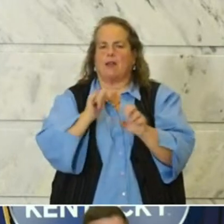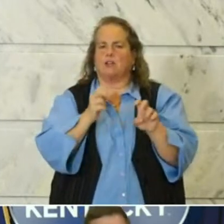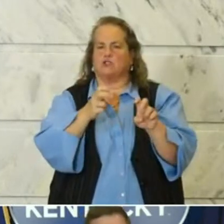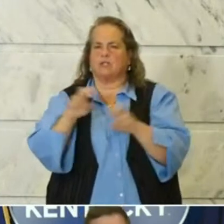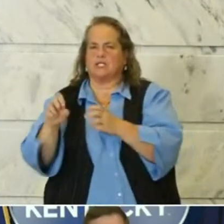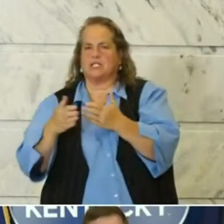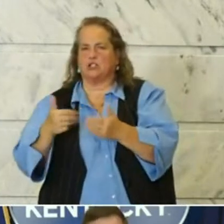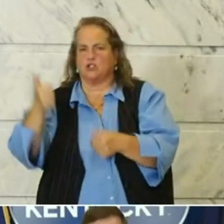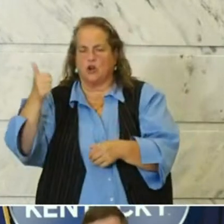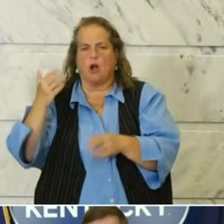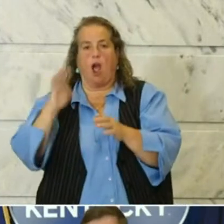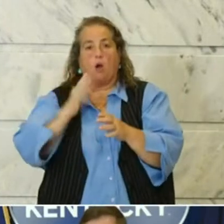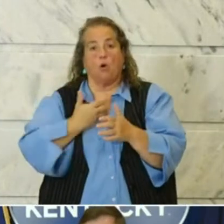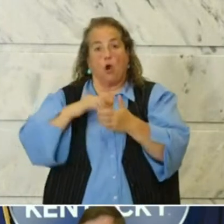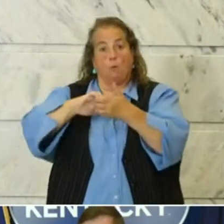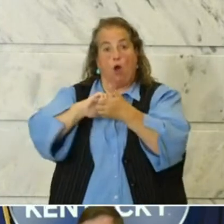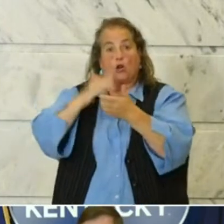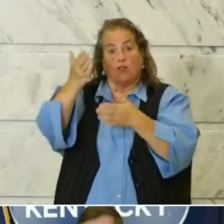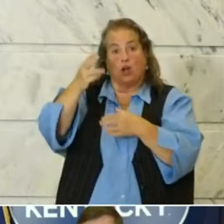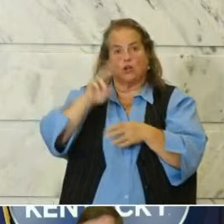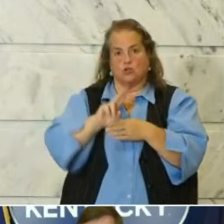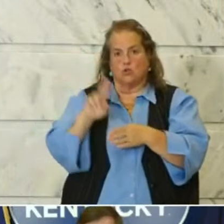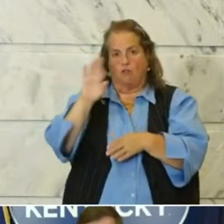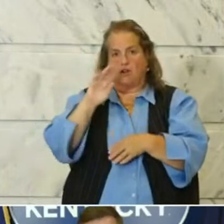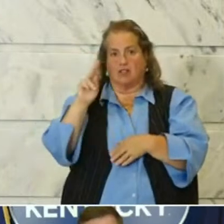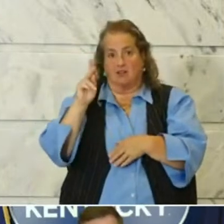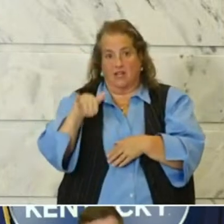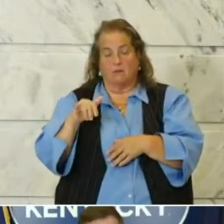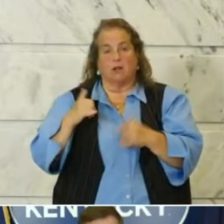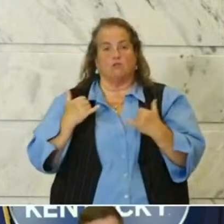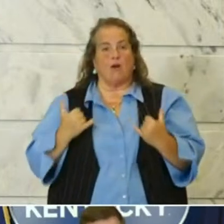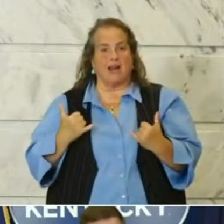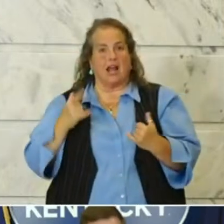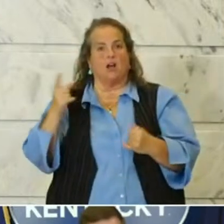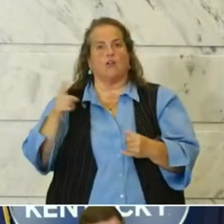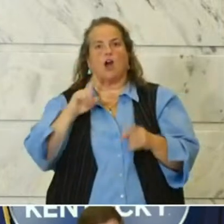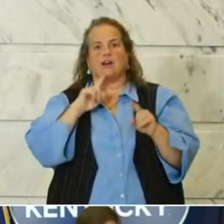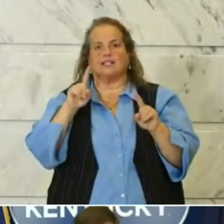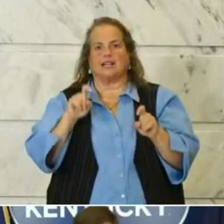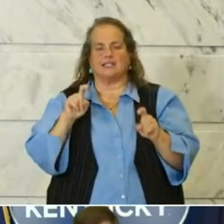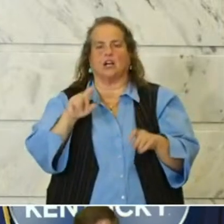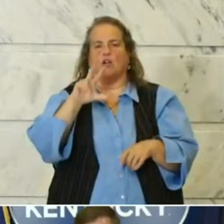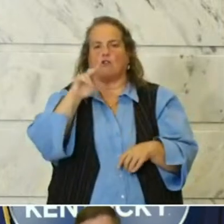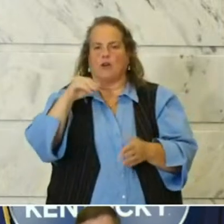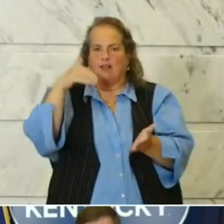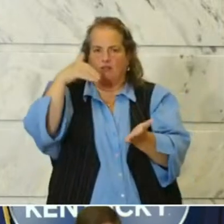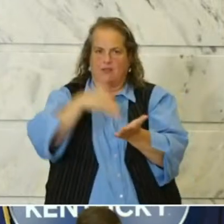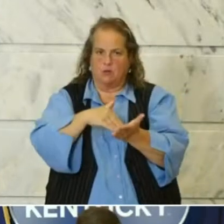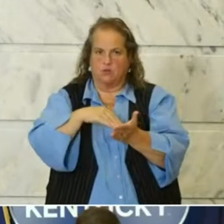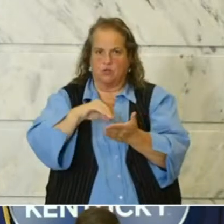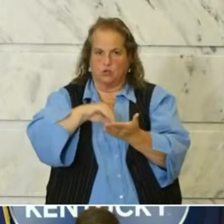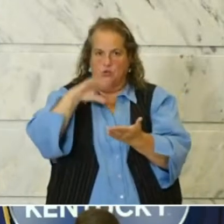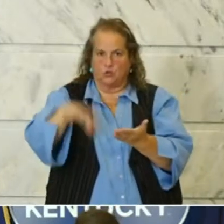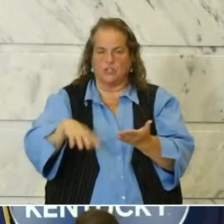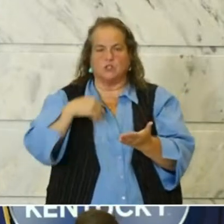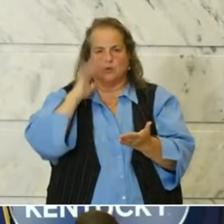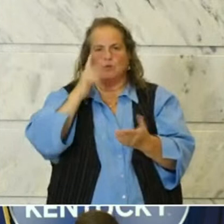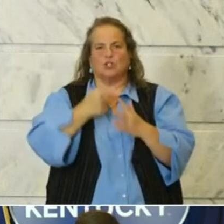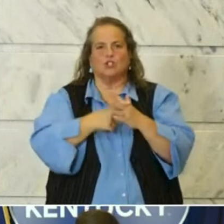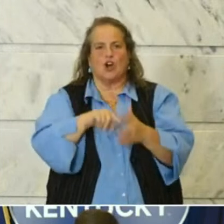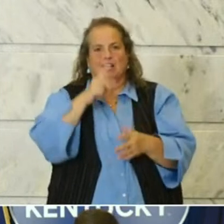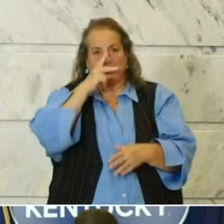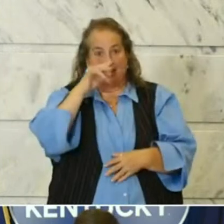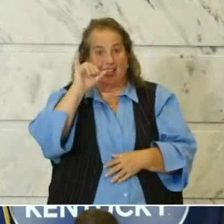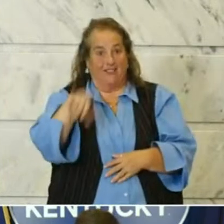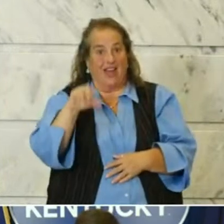going to be the University of Kentucky, but right now they are testing 30,000 students. We'll start seeing that data come in our